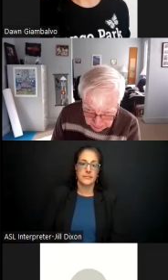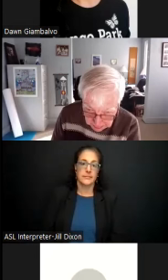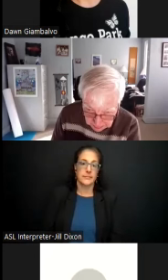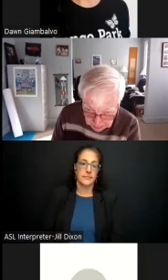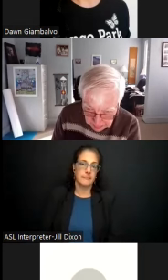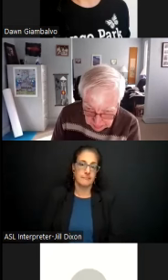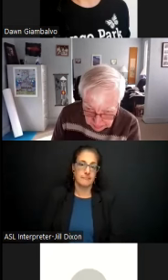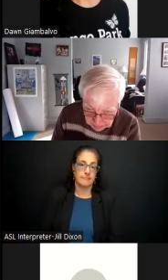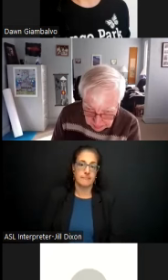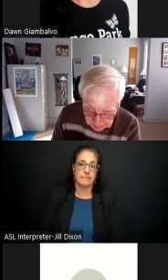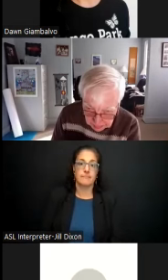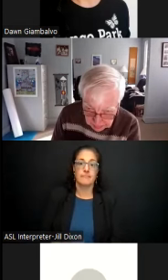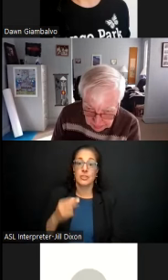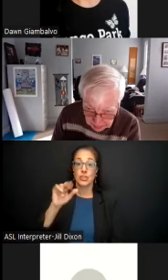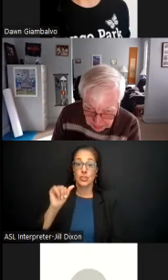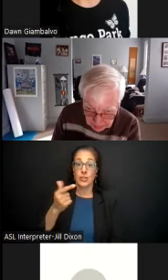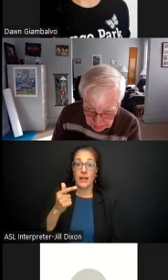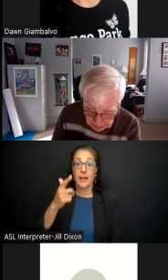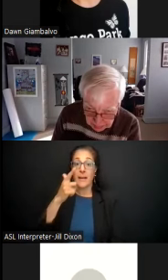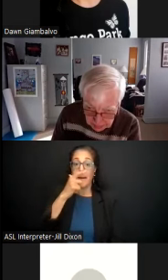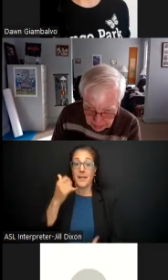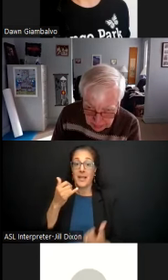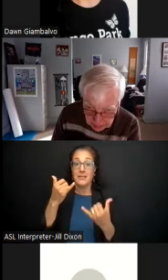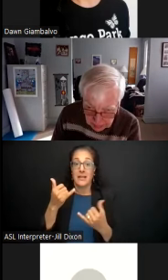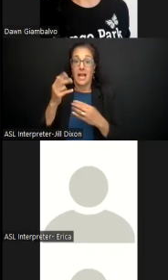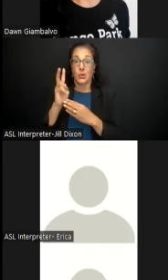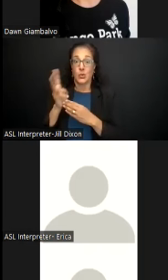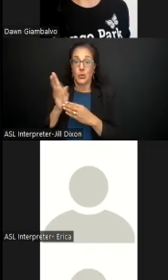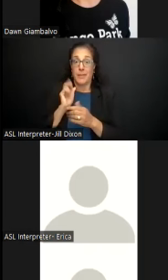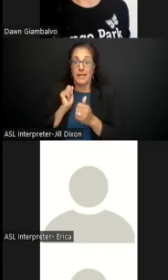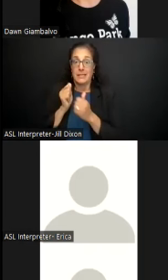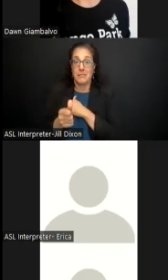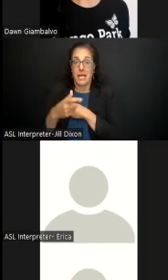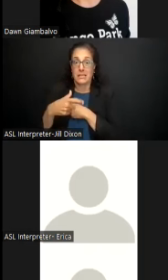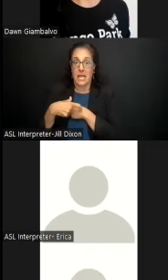All right. Since we are now 2 minutes over time,